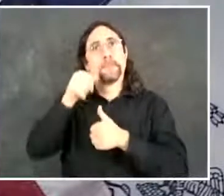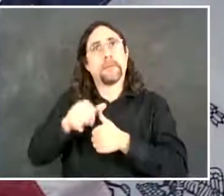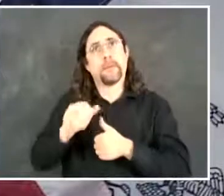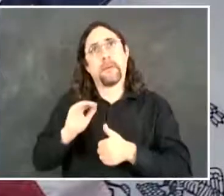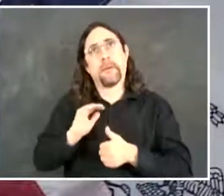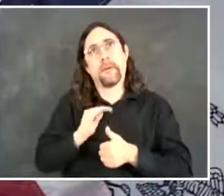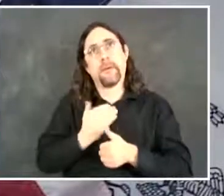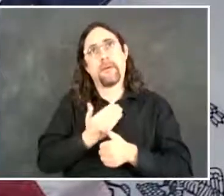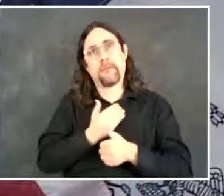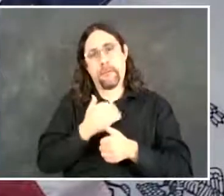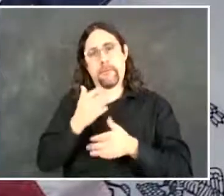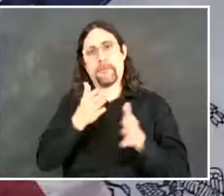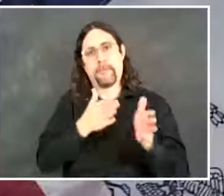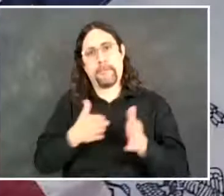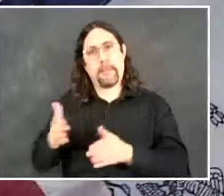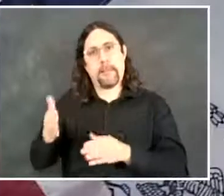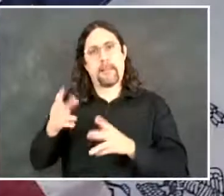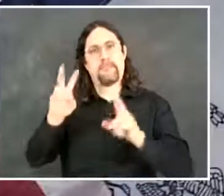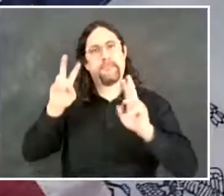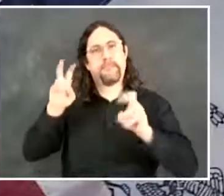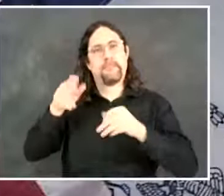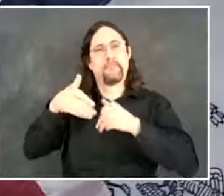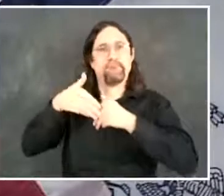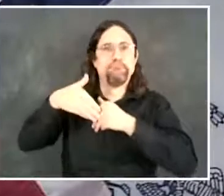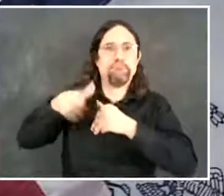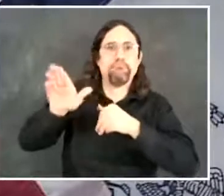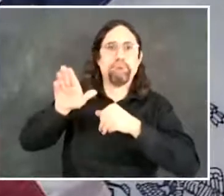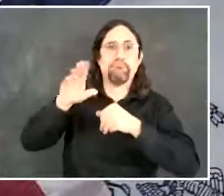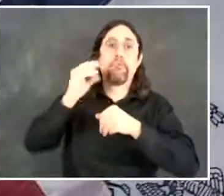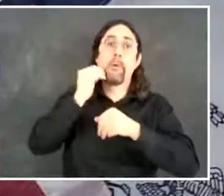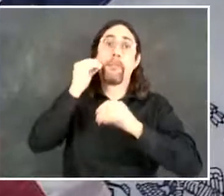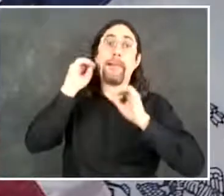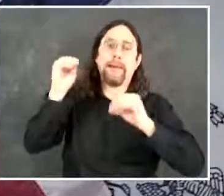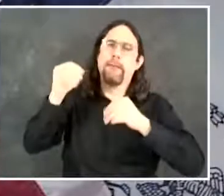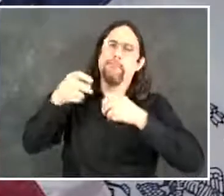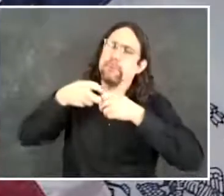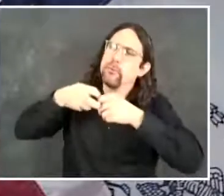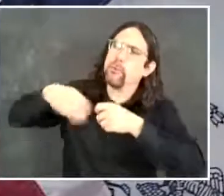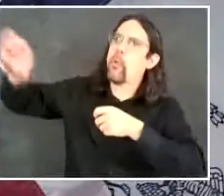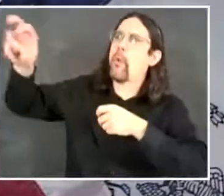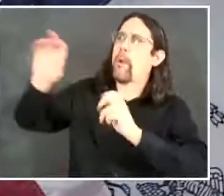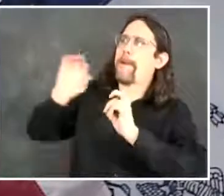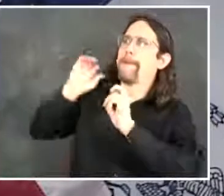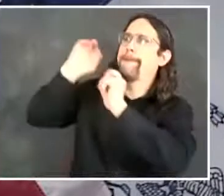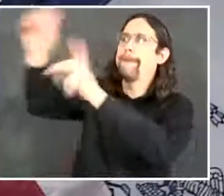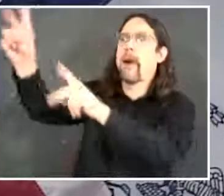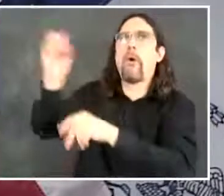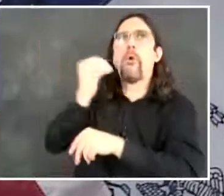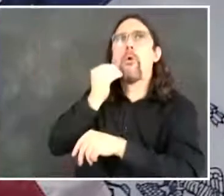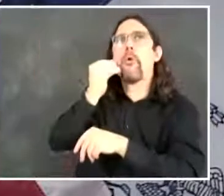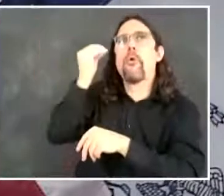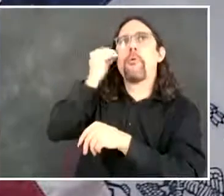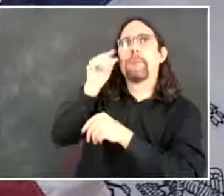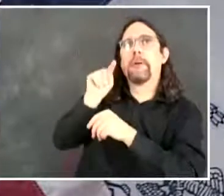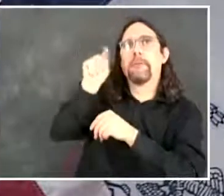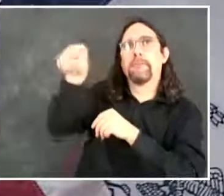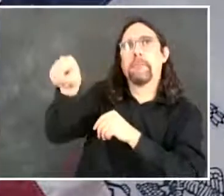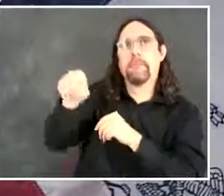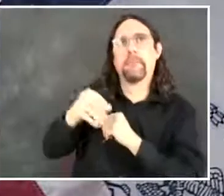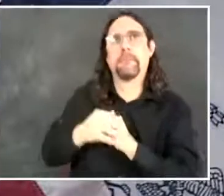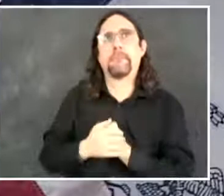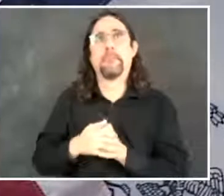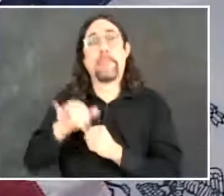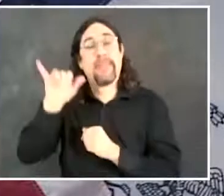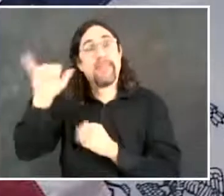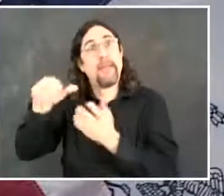is horrifying. I've been there a few years ago. I spent time there. I know that facility. I know a lot of people who work